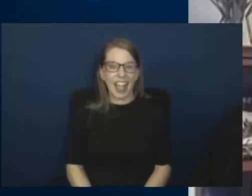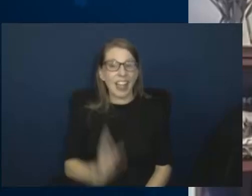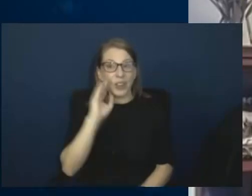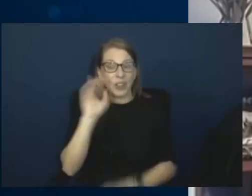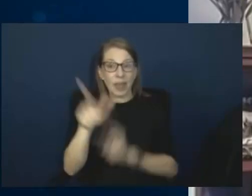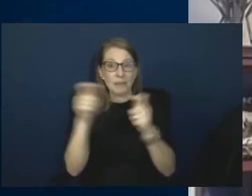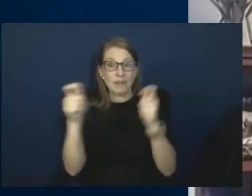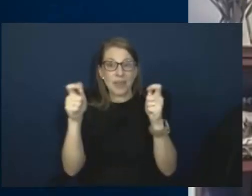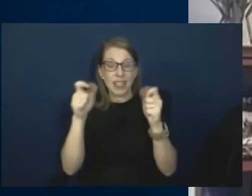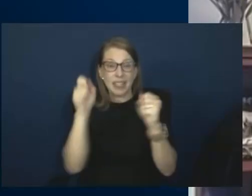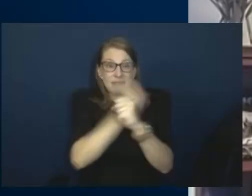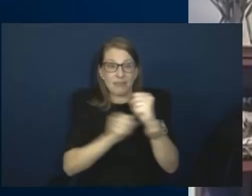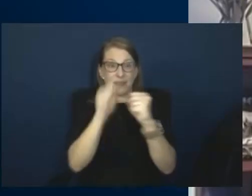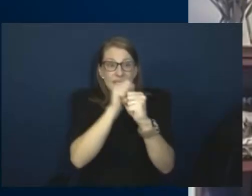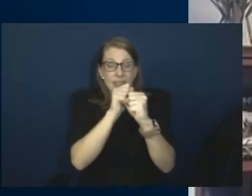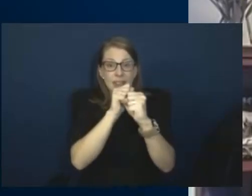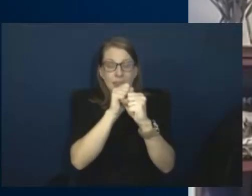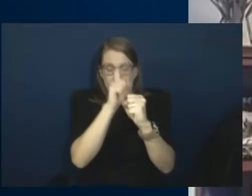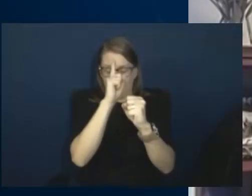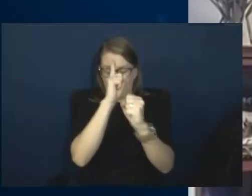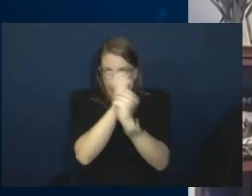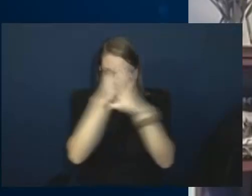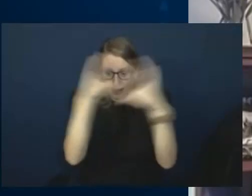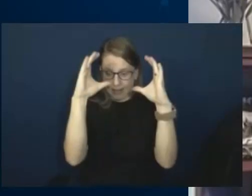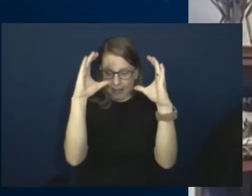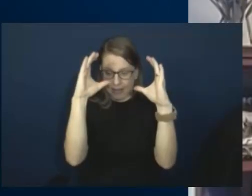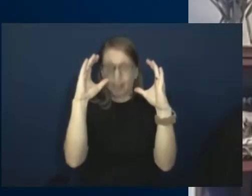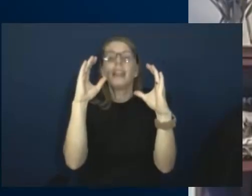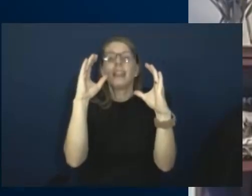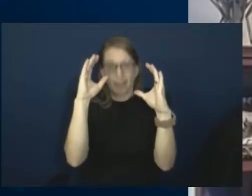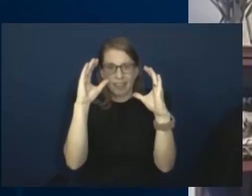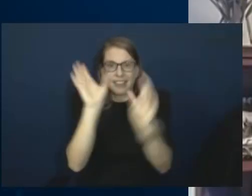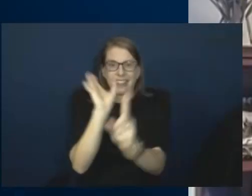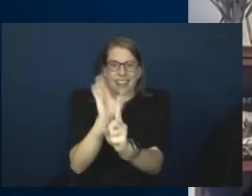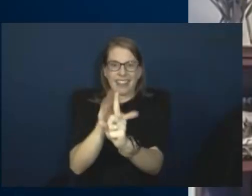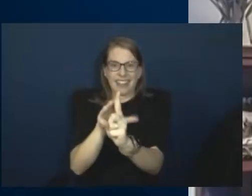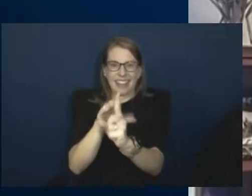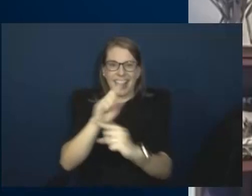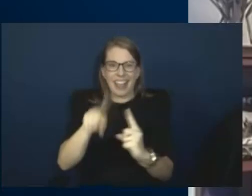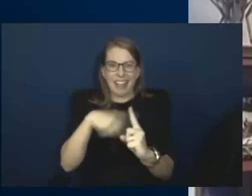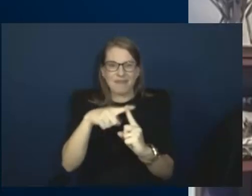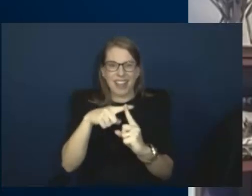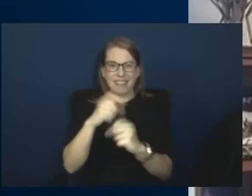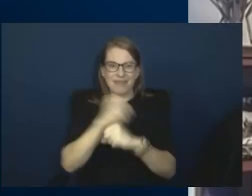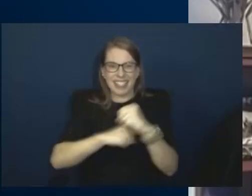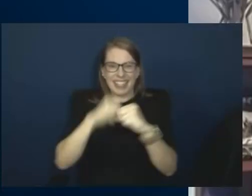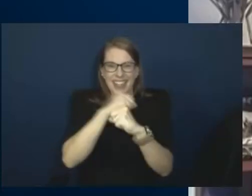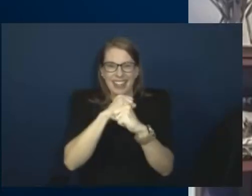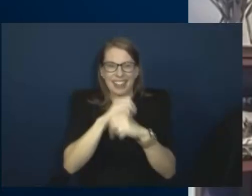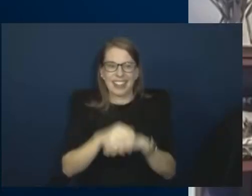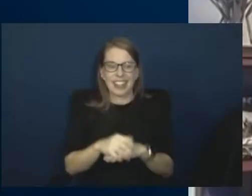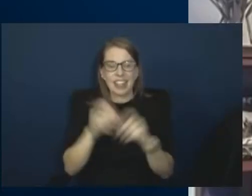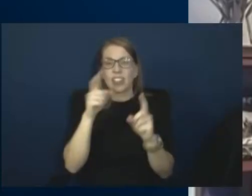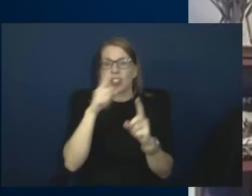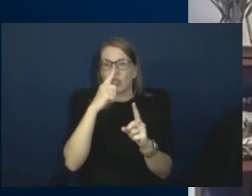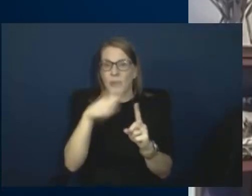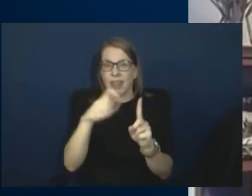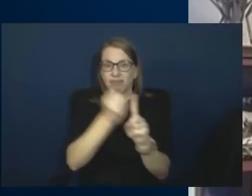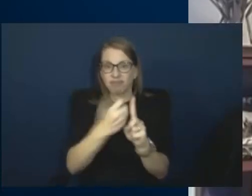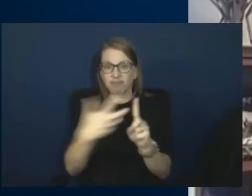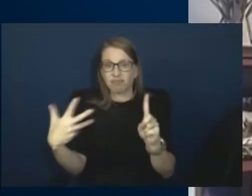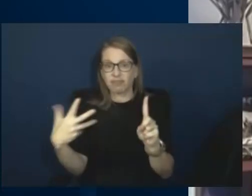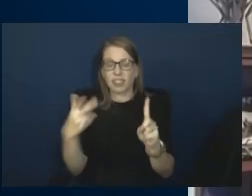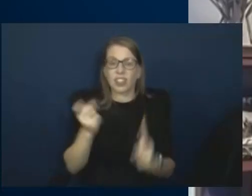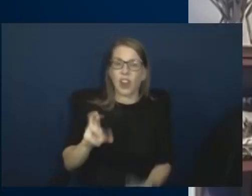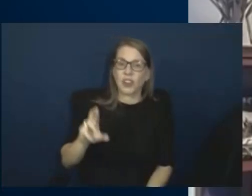that was like my visual cue to ask you about mosquitoes. So I know, just elaborate a little bit on what Dr. Richt was talking